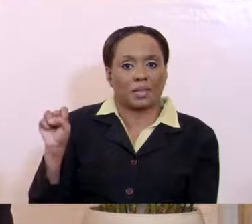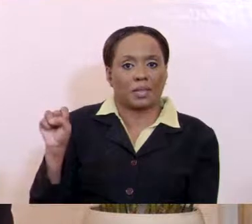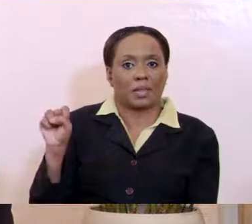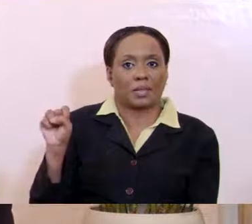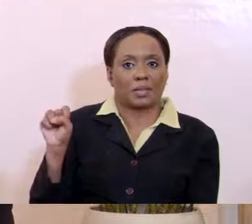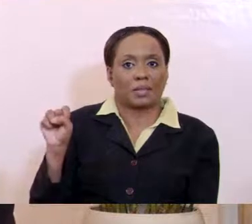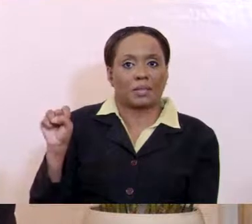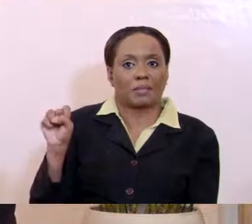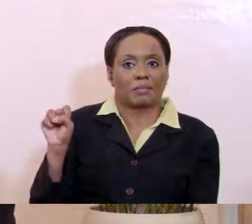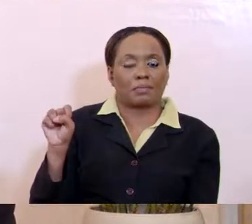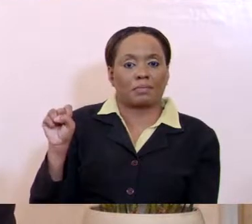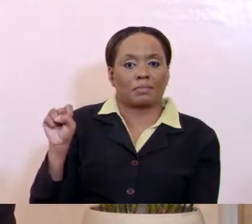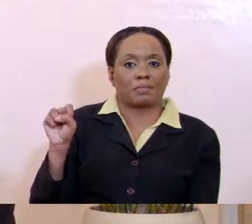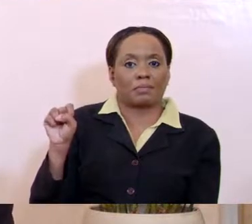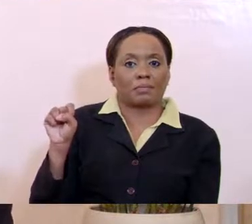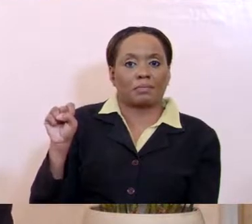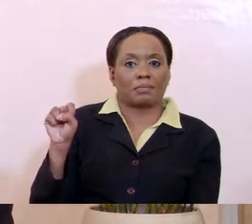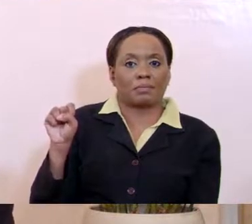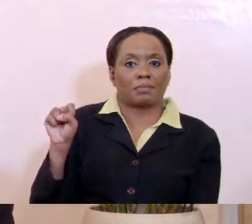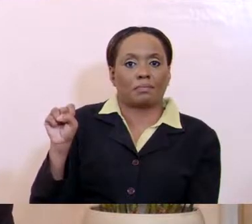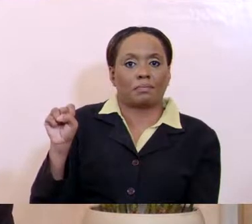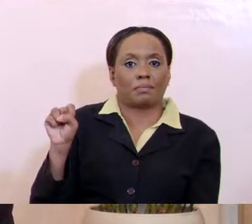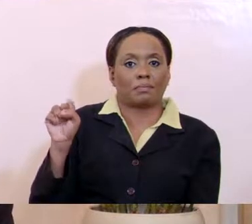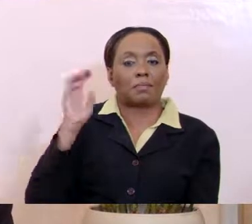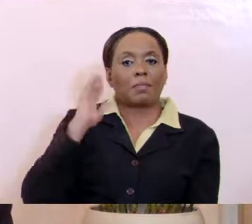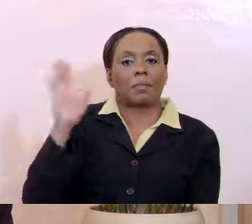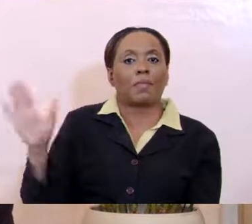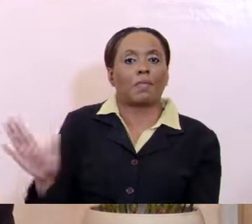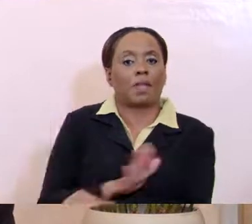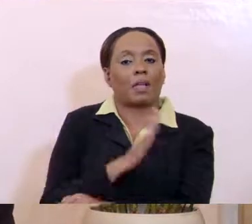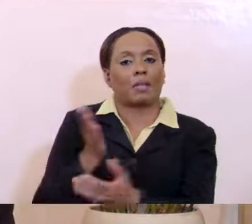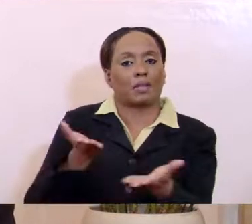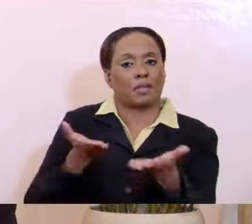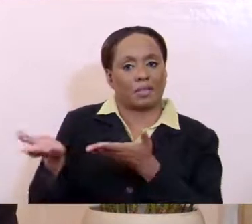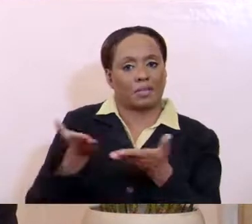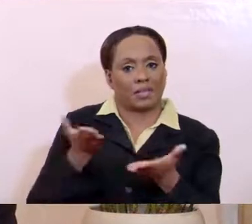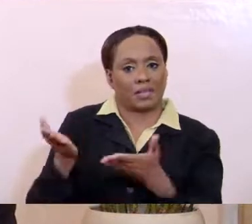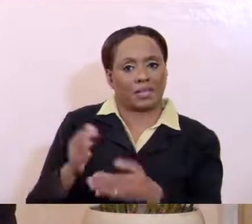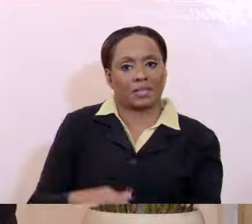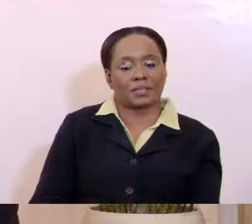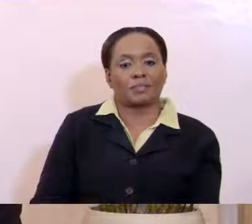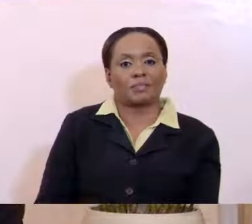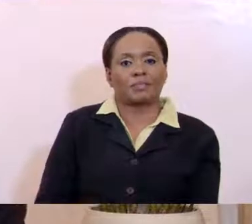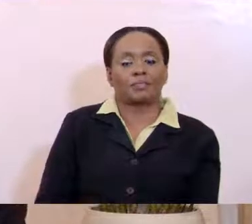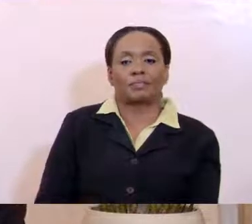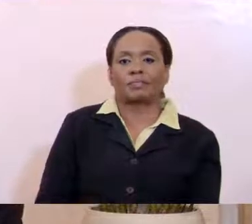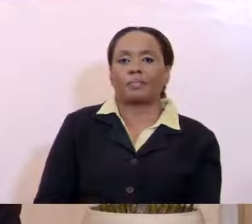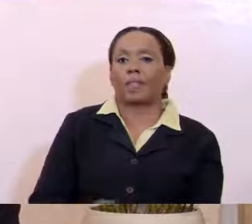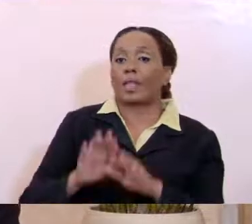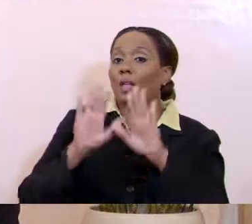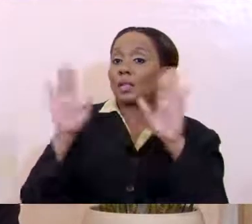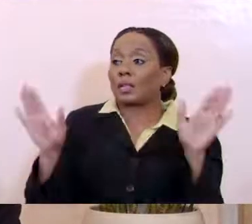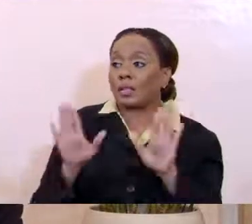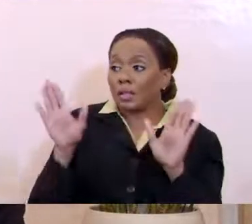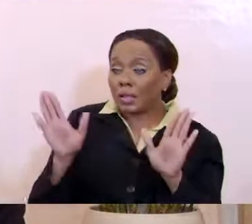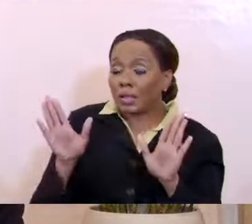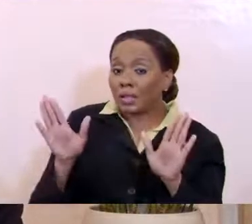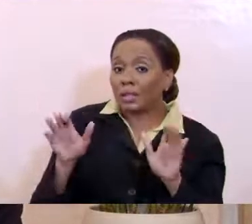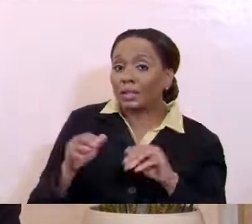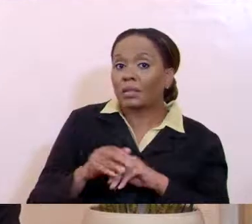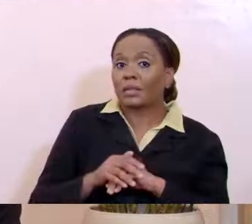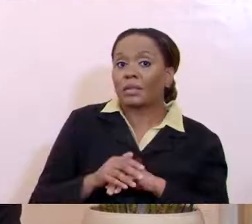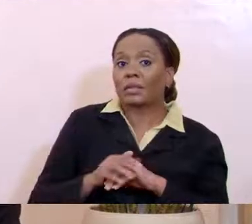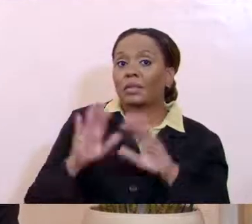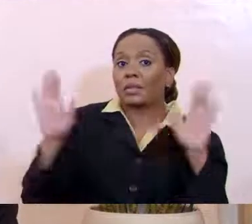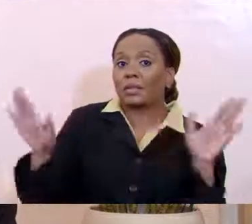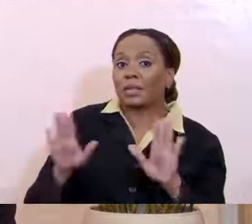gas stations will be able to resume full service. On Sunday, though, we dial it back. So on Sunday, we